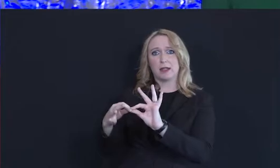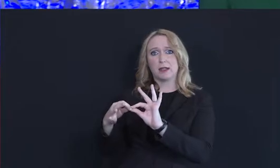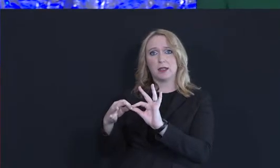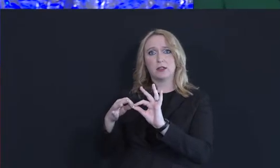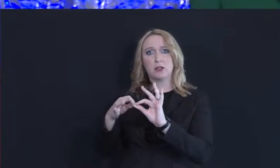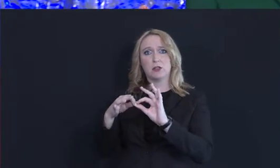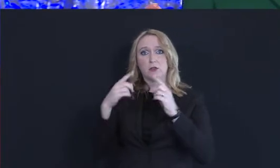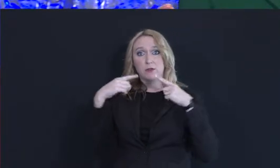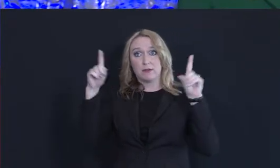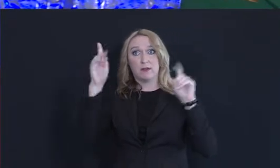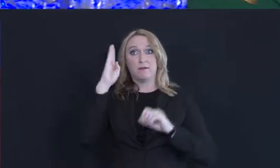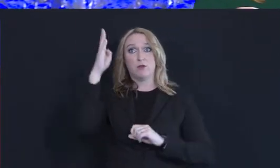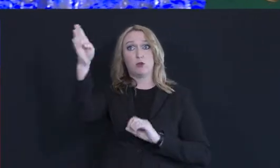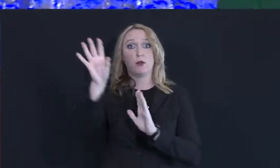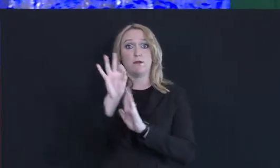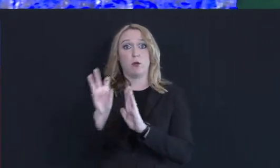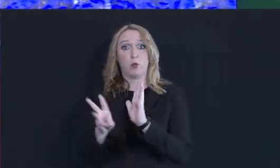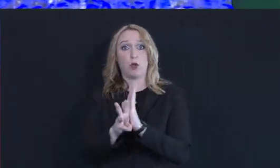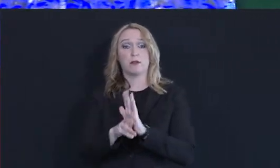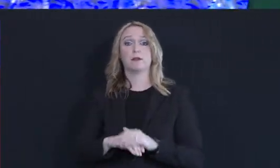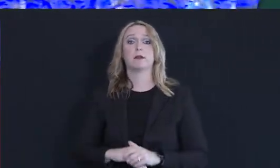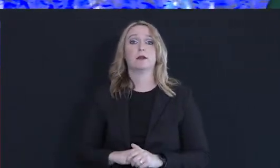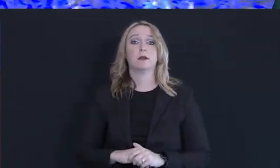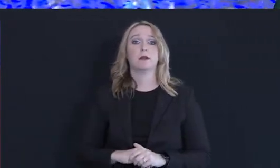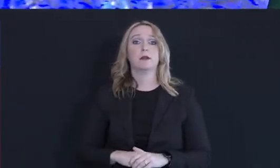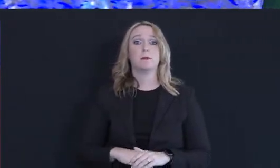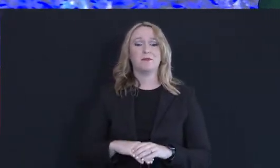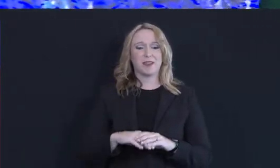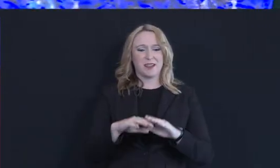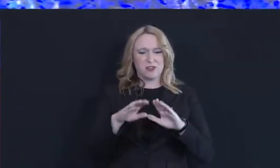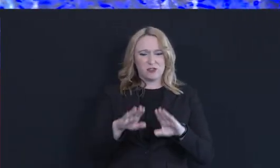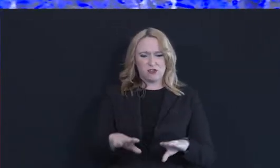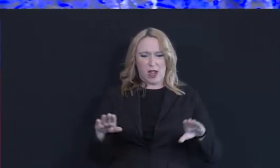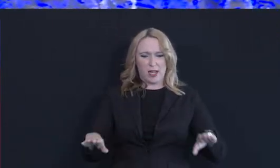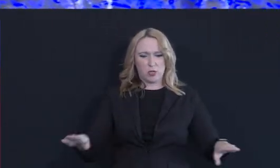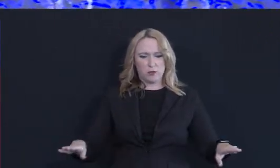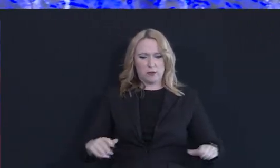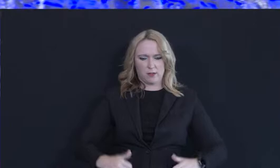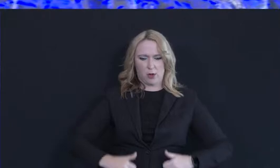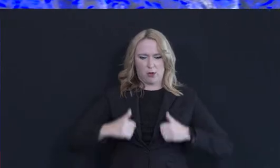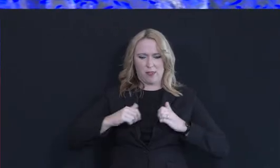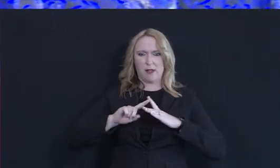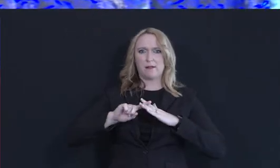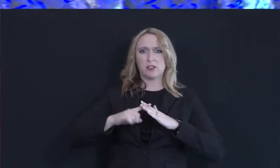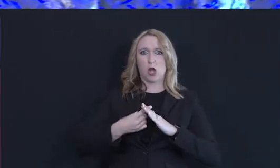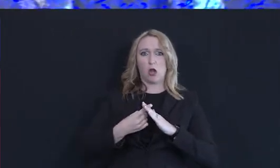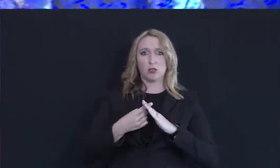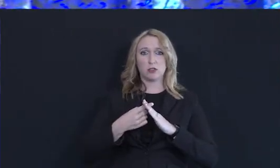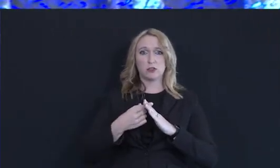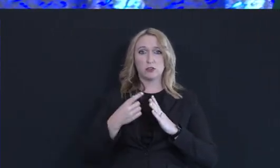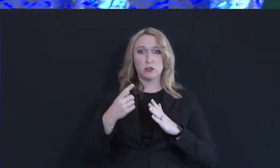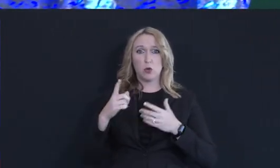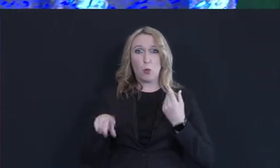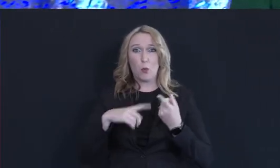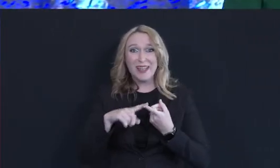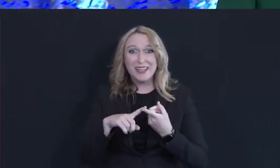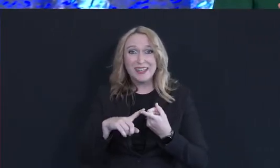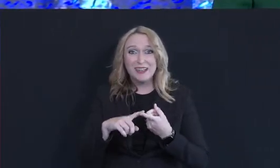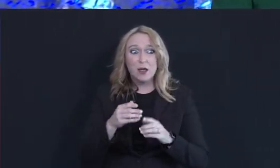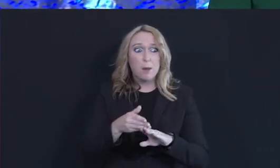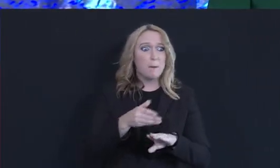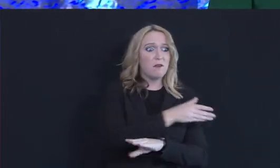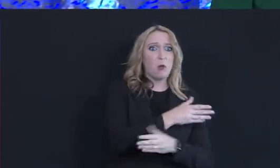Worth a child's life Journey really starts on good footing before they're born with a mother's access